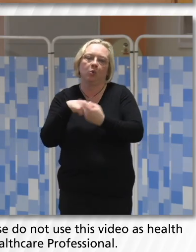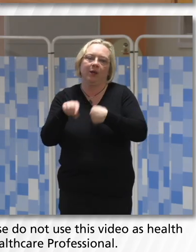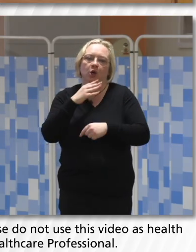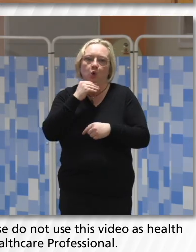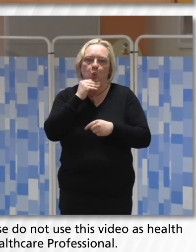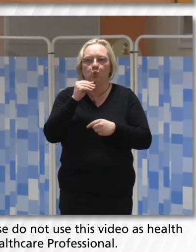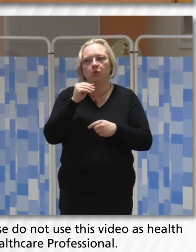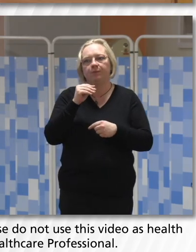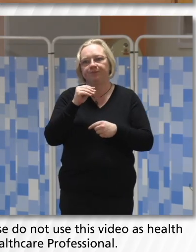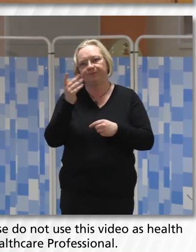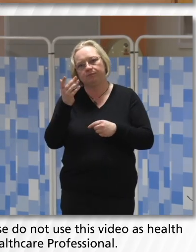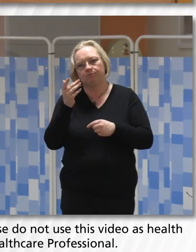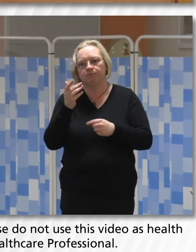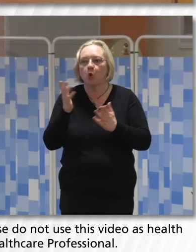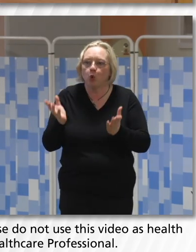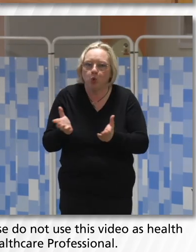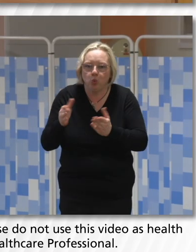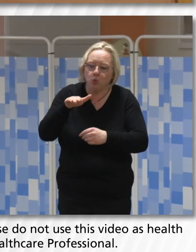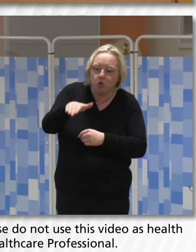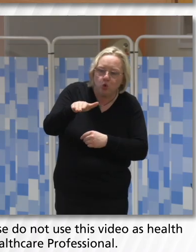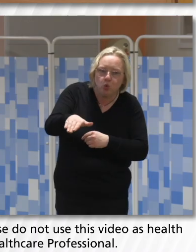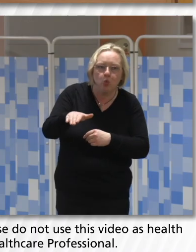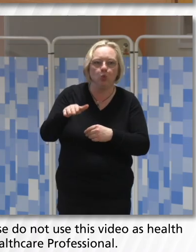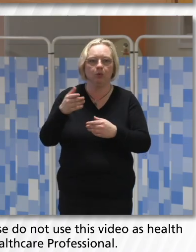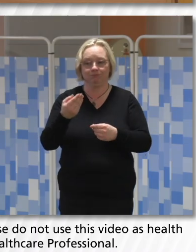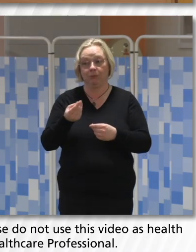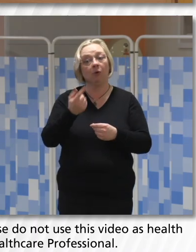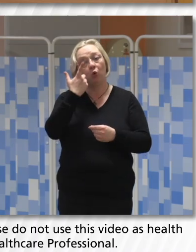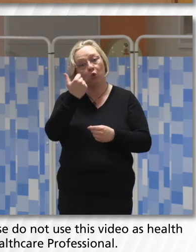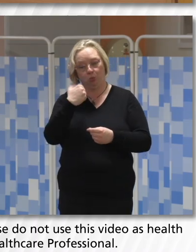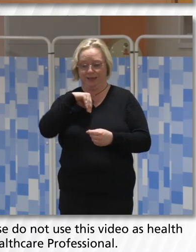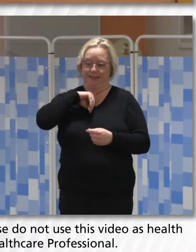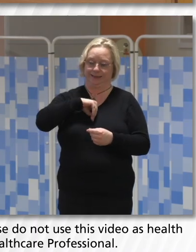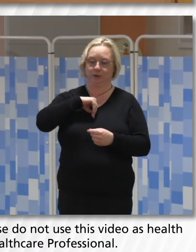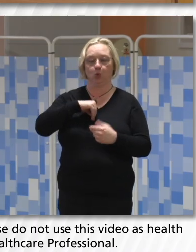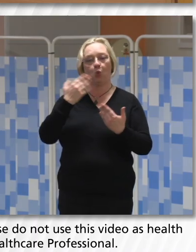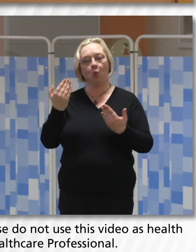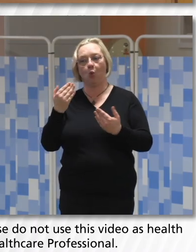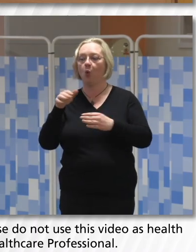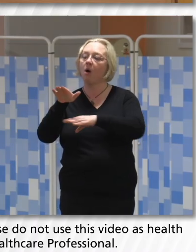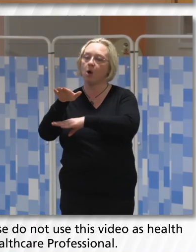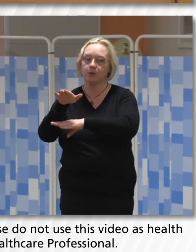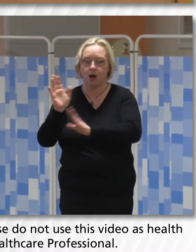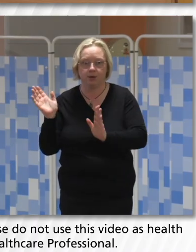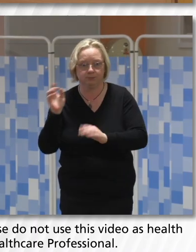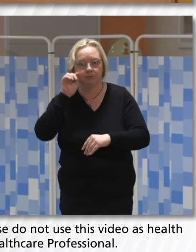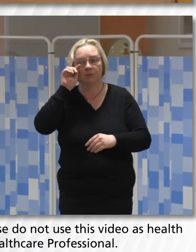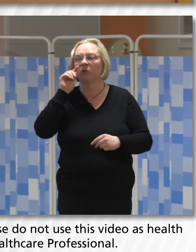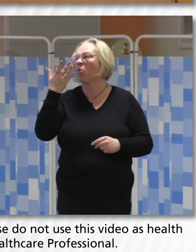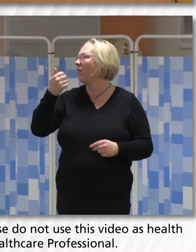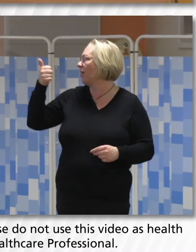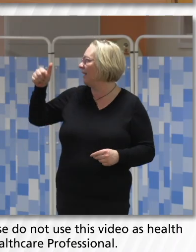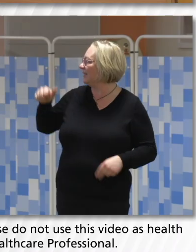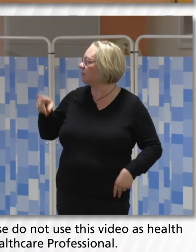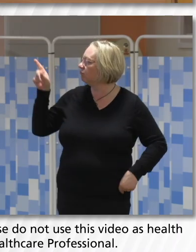And the cues could be from within the person or outside the person. If they're inside the person, the list we have here is them